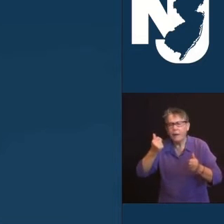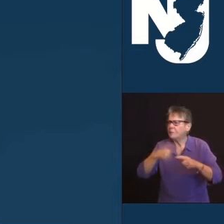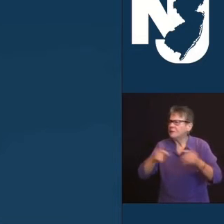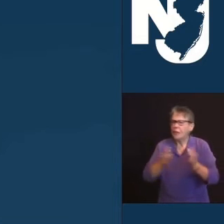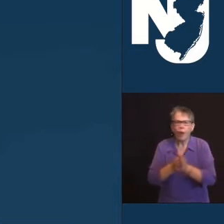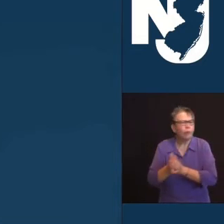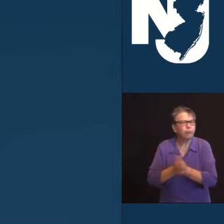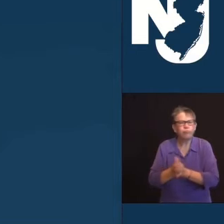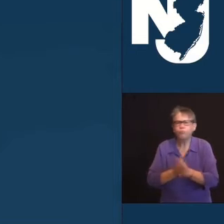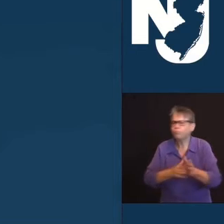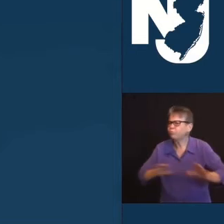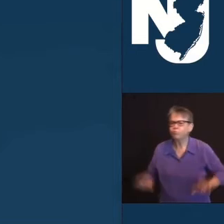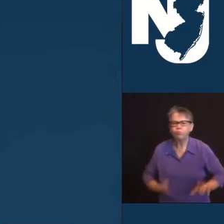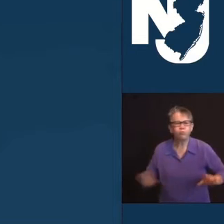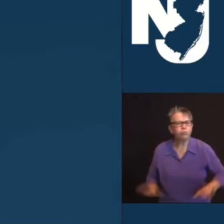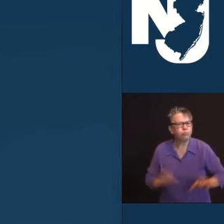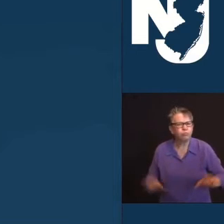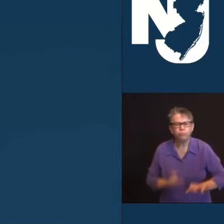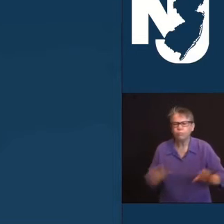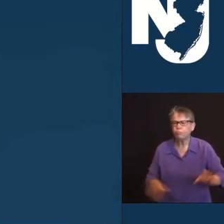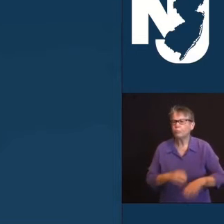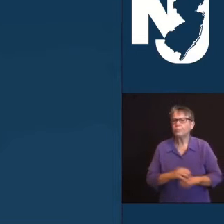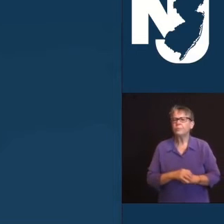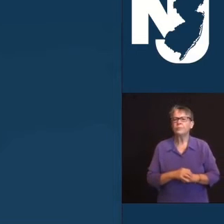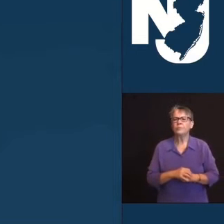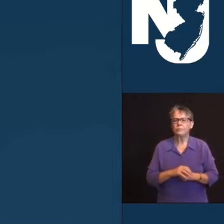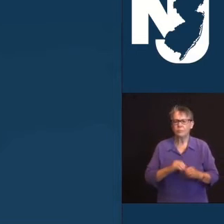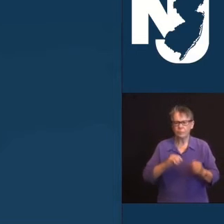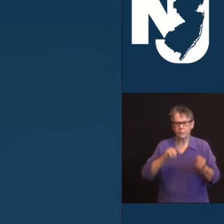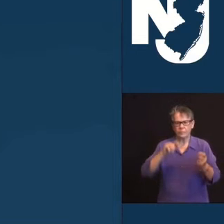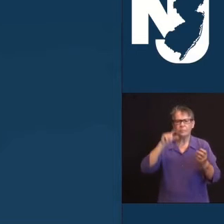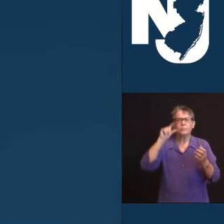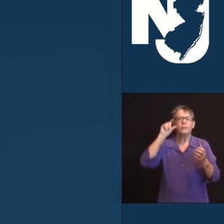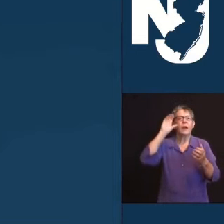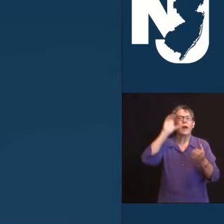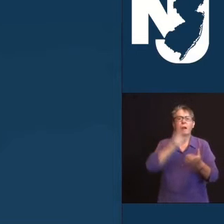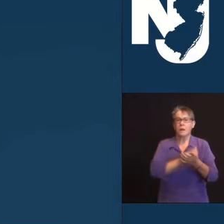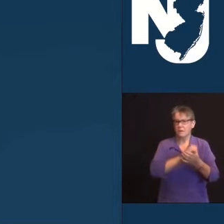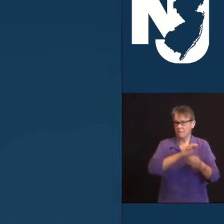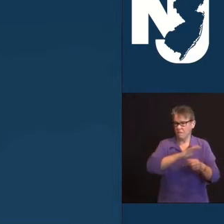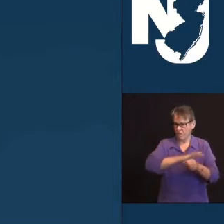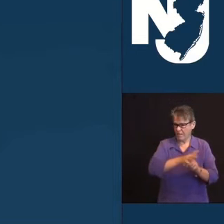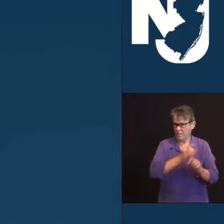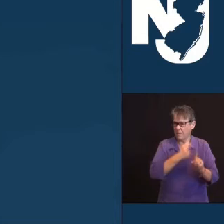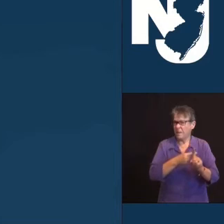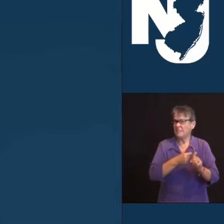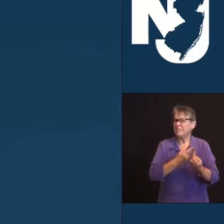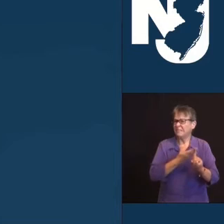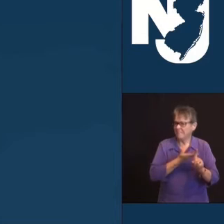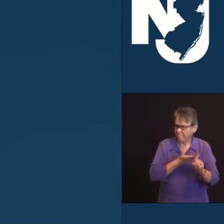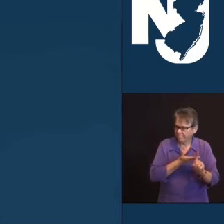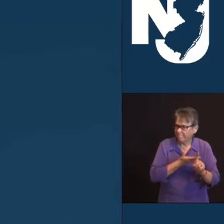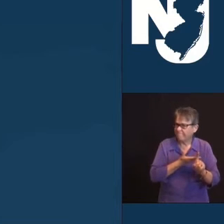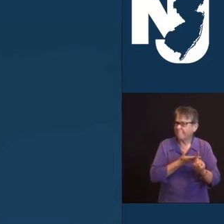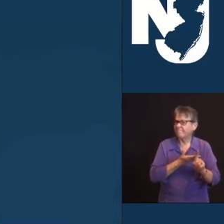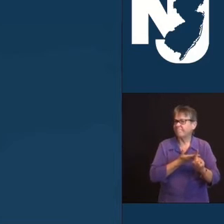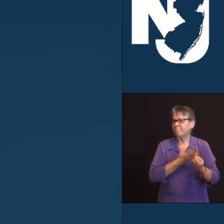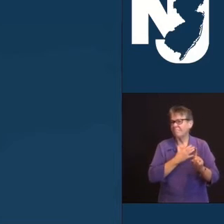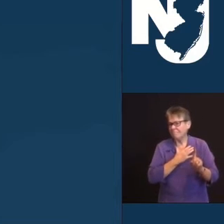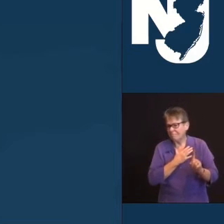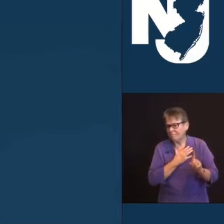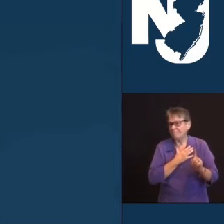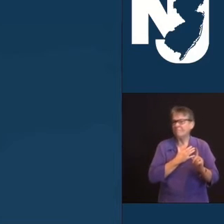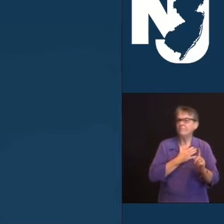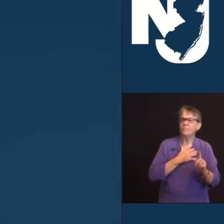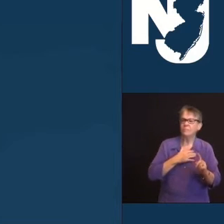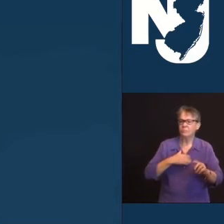90 2 days before they lost Toby. She also leaves behind her children, Julie and Cliff,